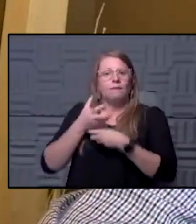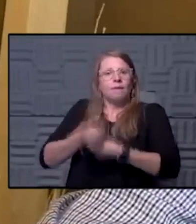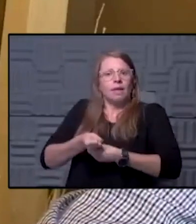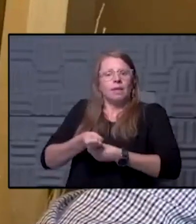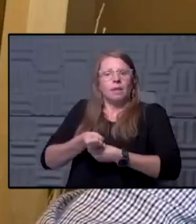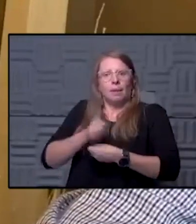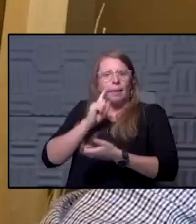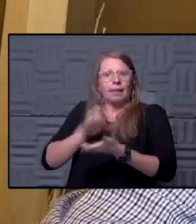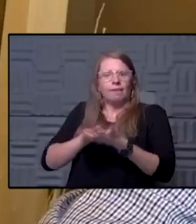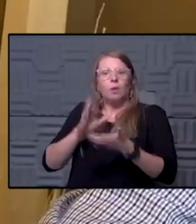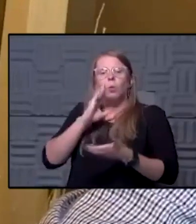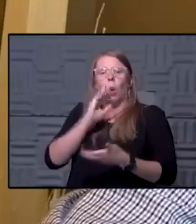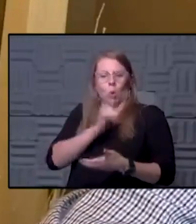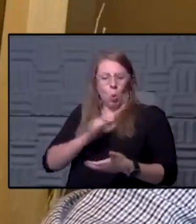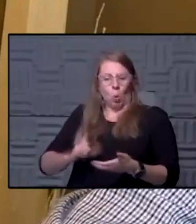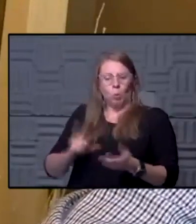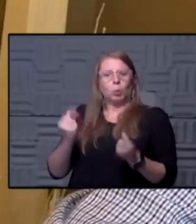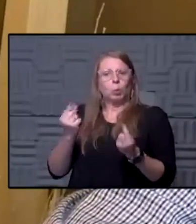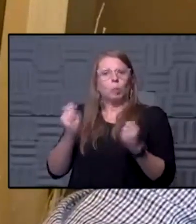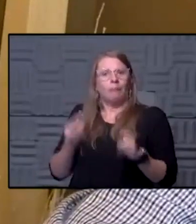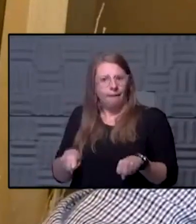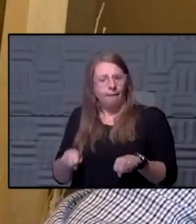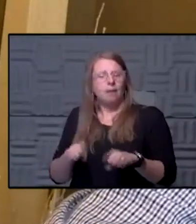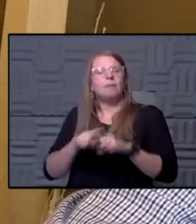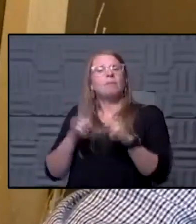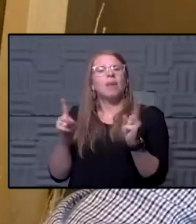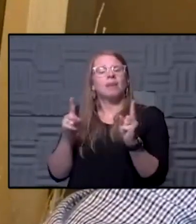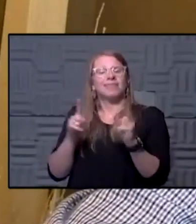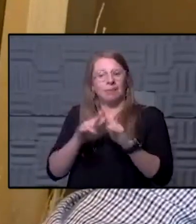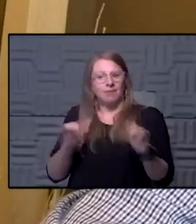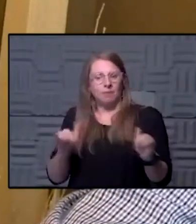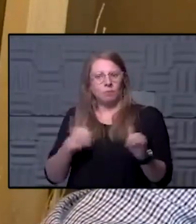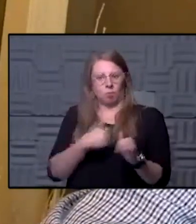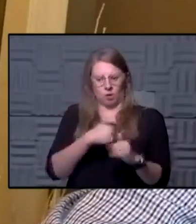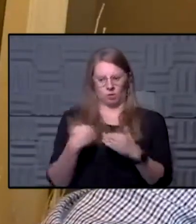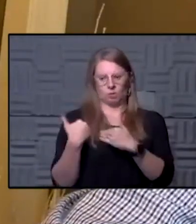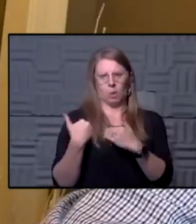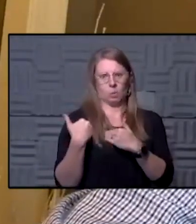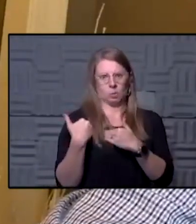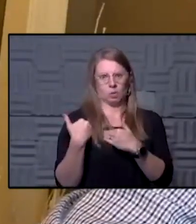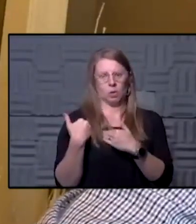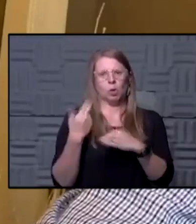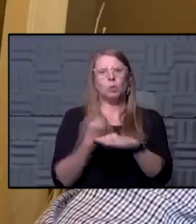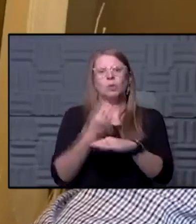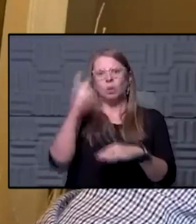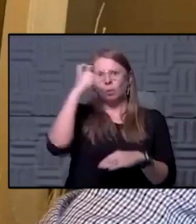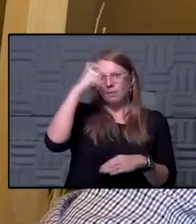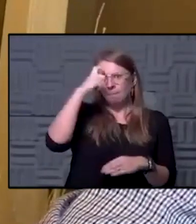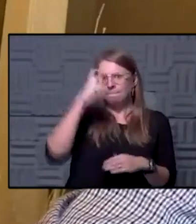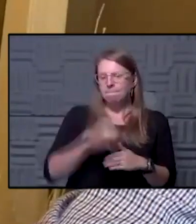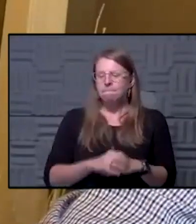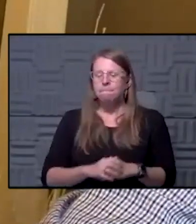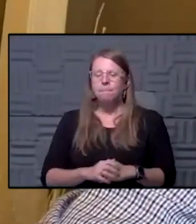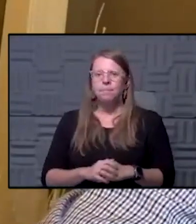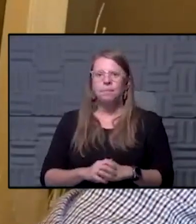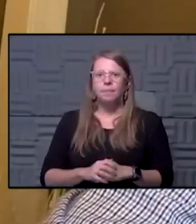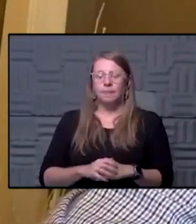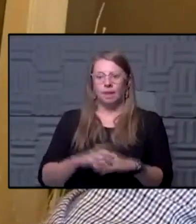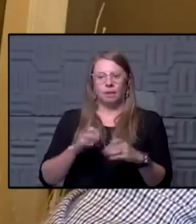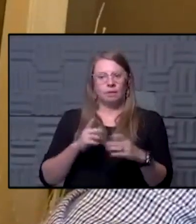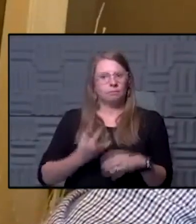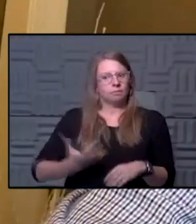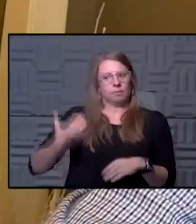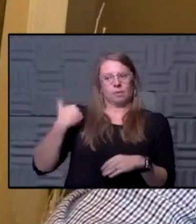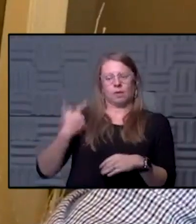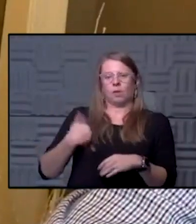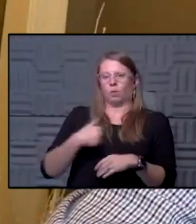and we know what the Lord can do. But at the same time, I think we have a responsibility of using wisdom. So from the very beginning, we shut down